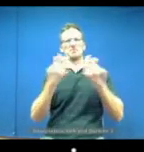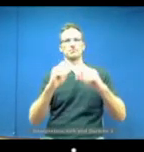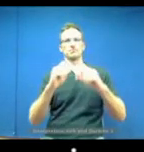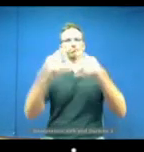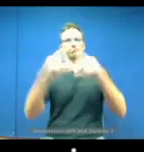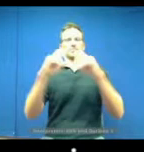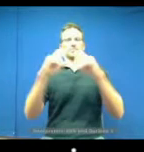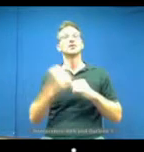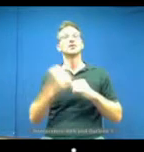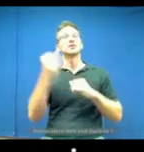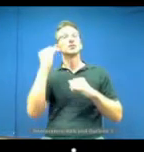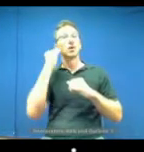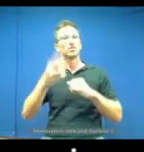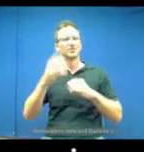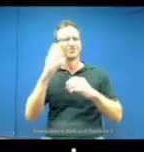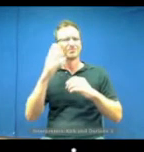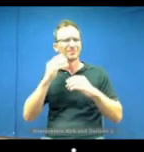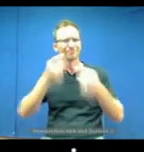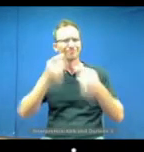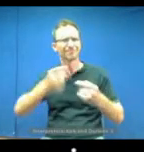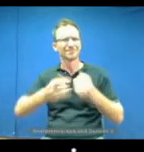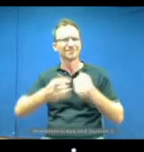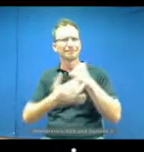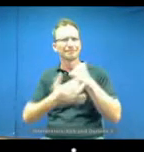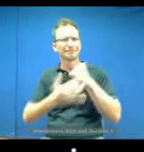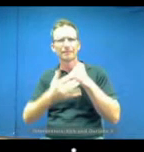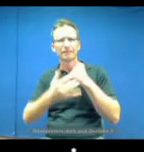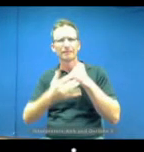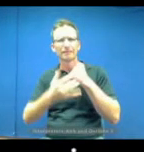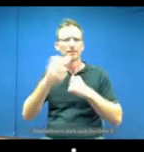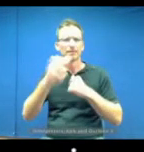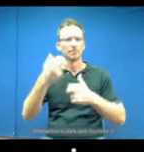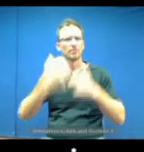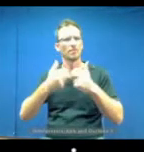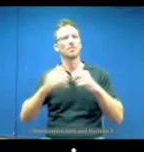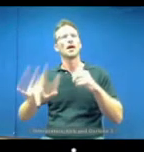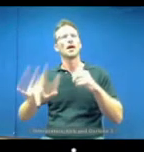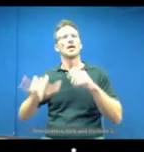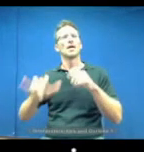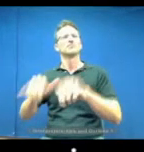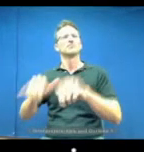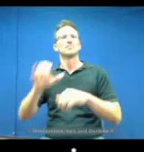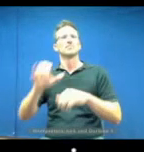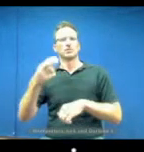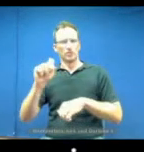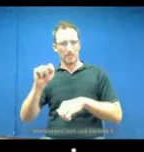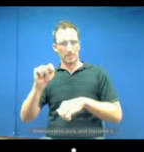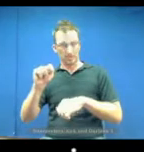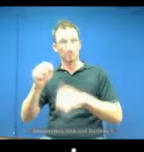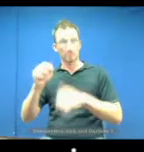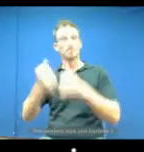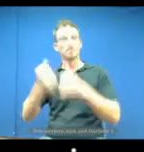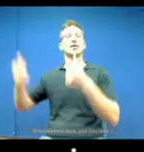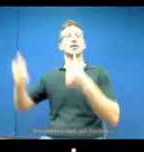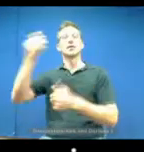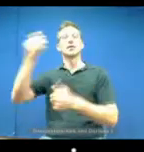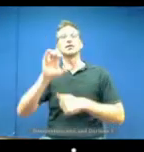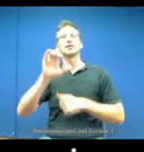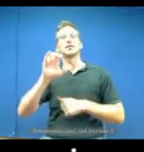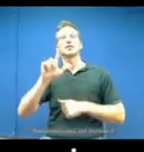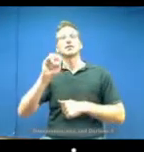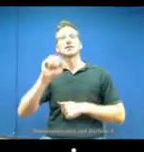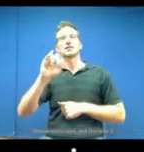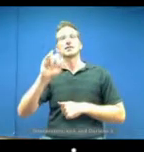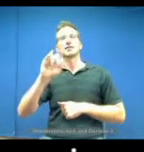the chat function and a member of the clearinghouse staff will aid. Questions for the presenter will be in the chat